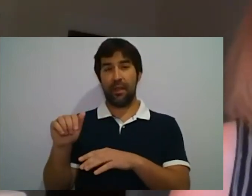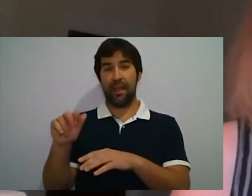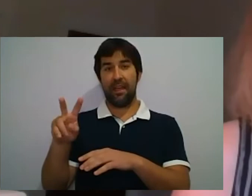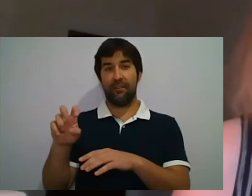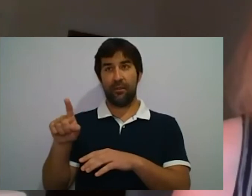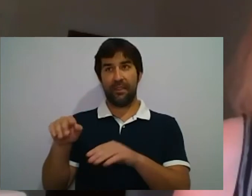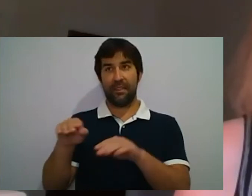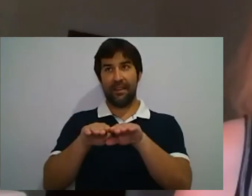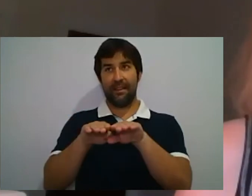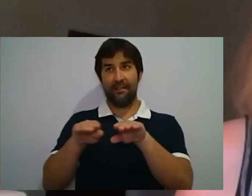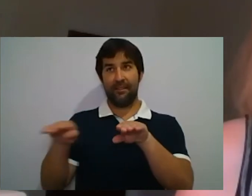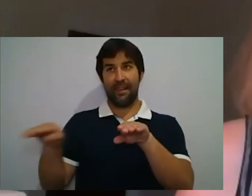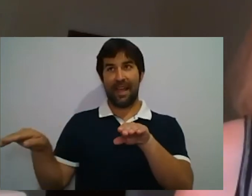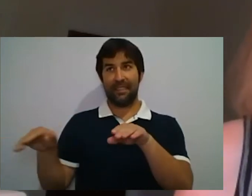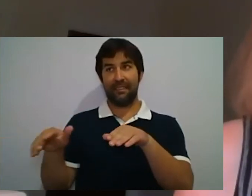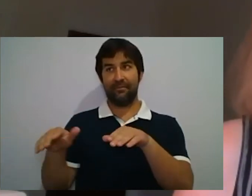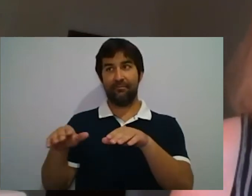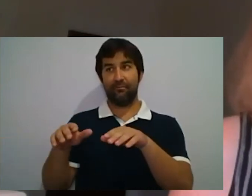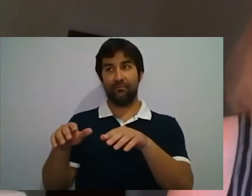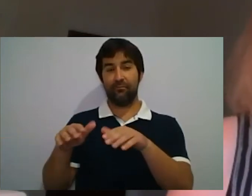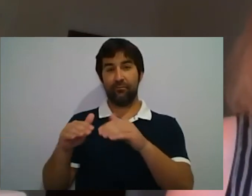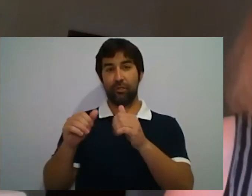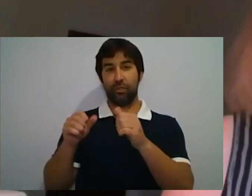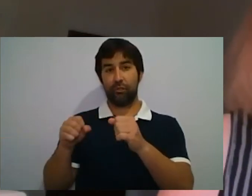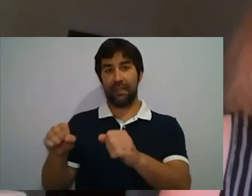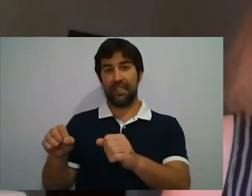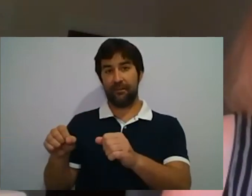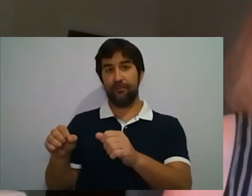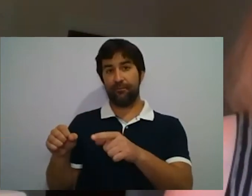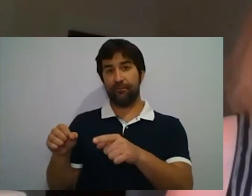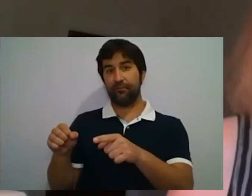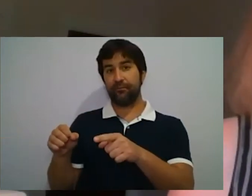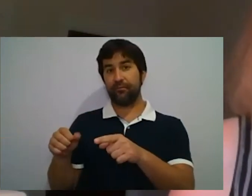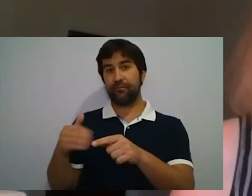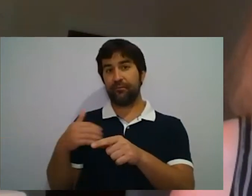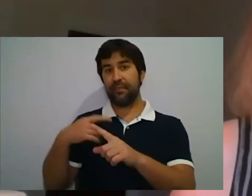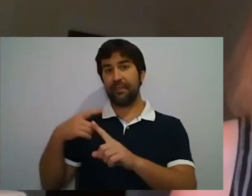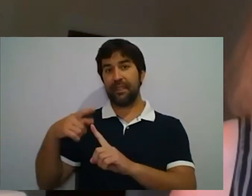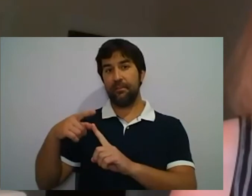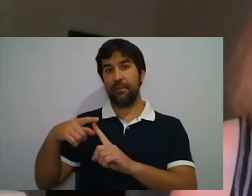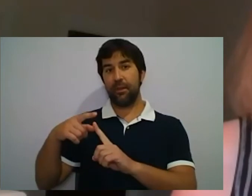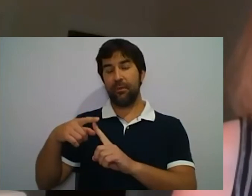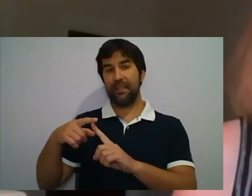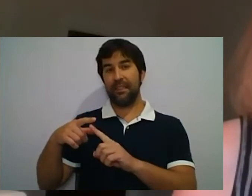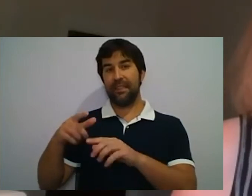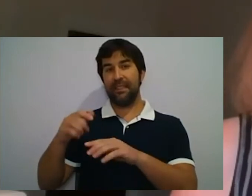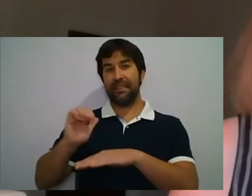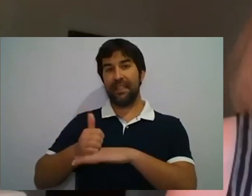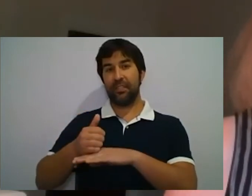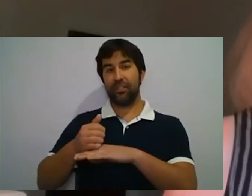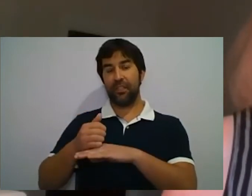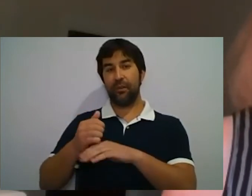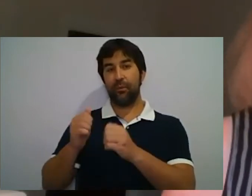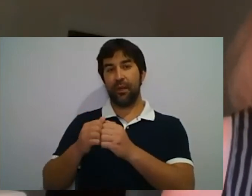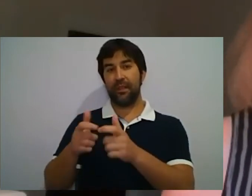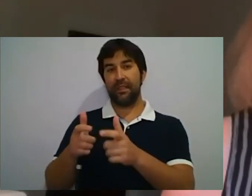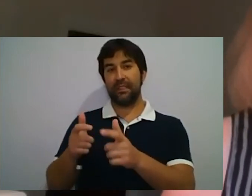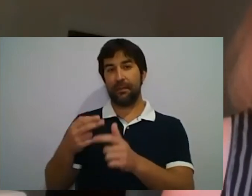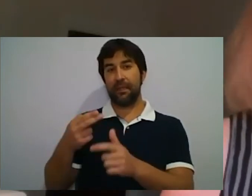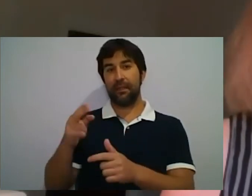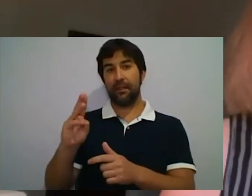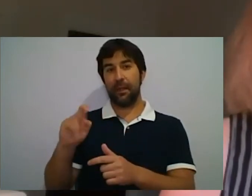that's very popular with people cutting through. So I quickly turned into one of those kind of fish-shaking people complaining about those cars going too fast.